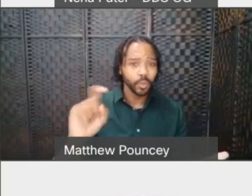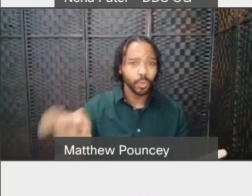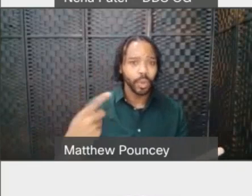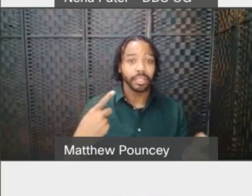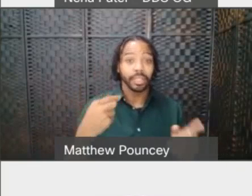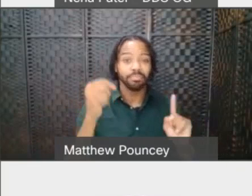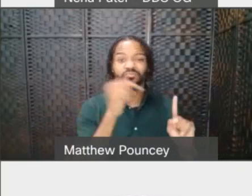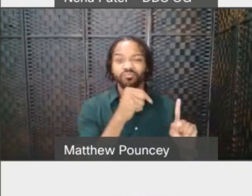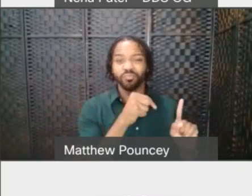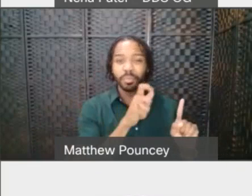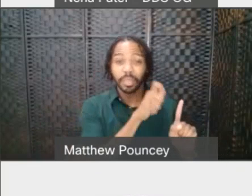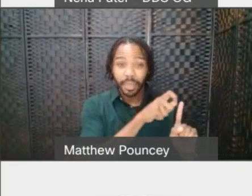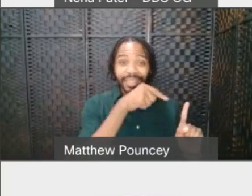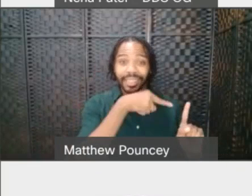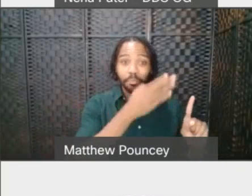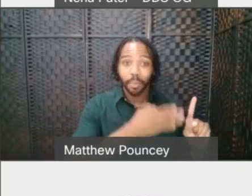person is,